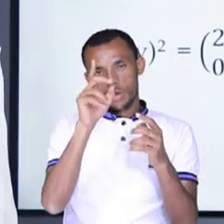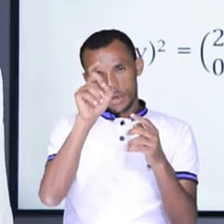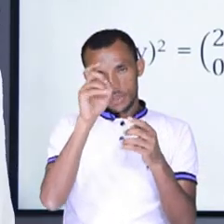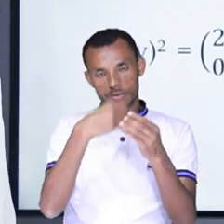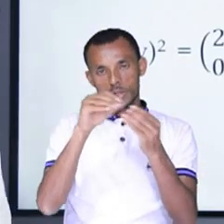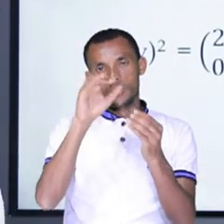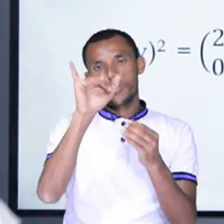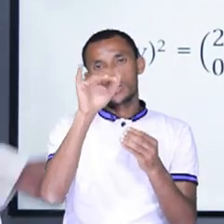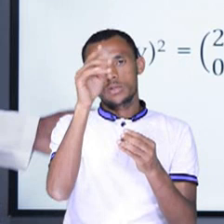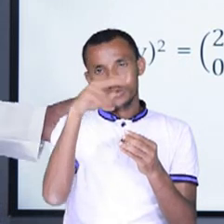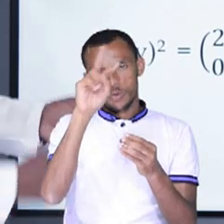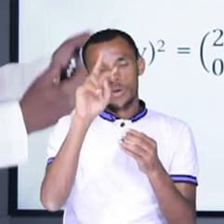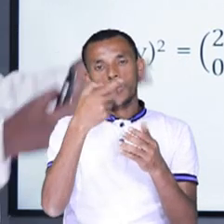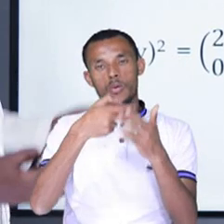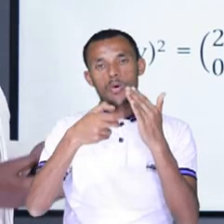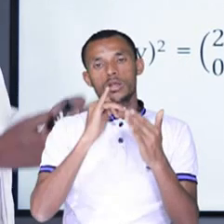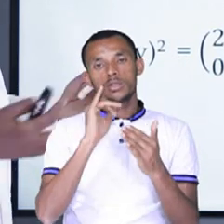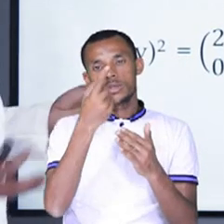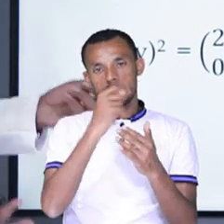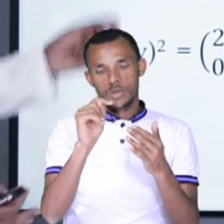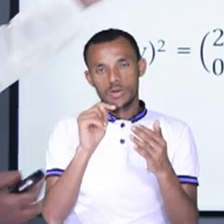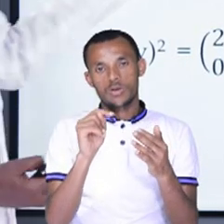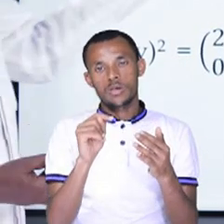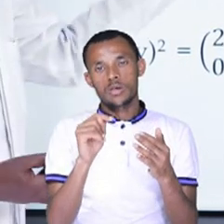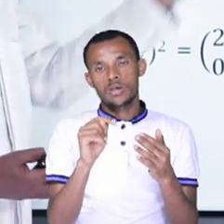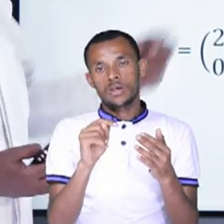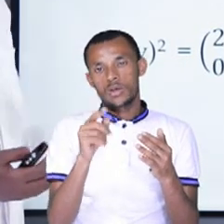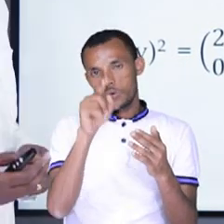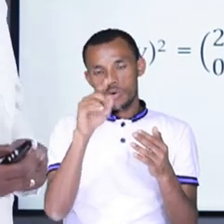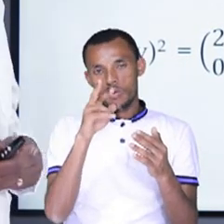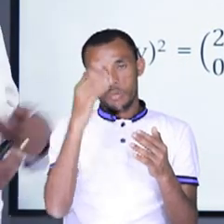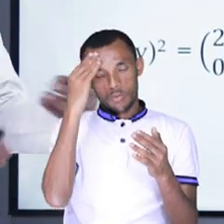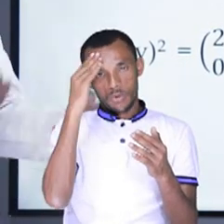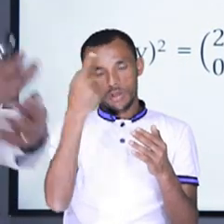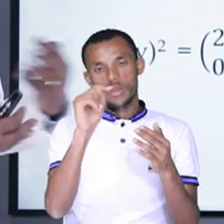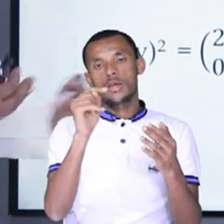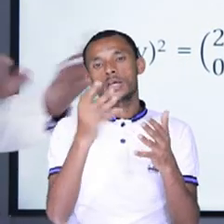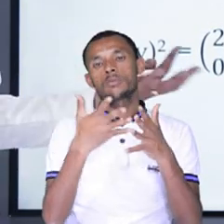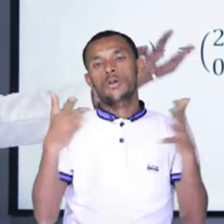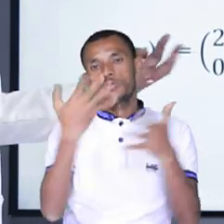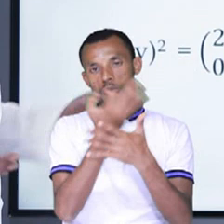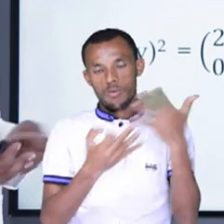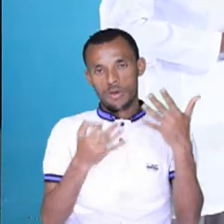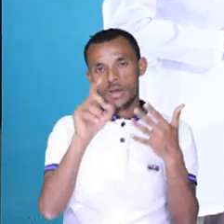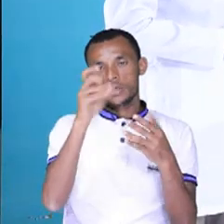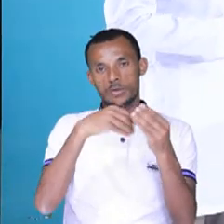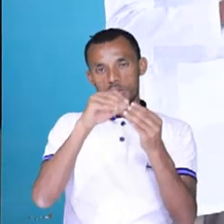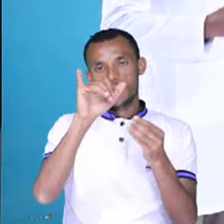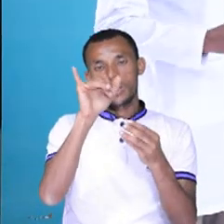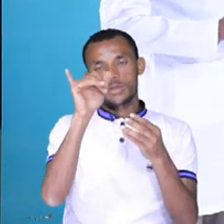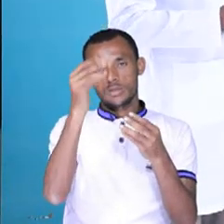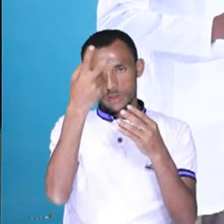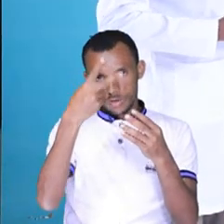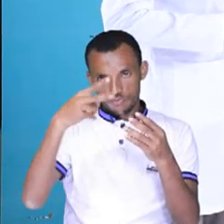squared. So what is it? I think you are familiar with the expanded form of x plus y, the whole squared, how to find.